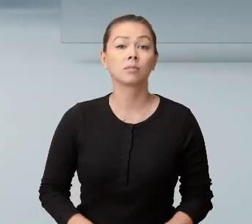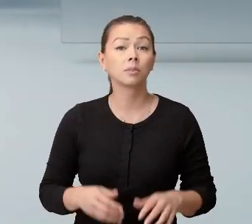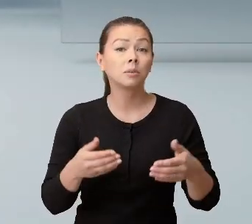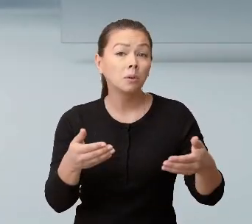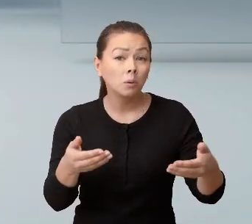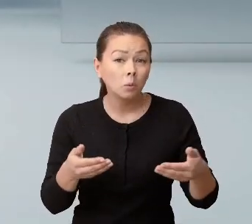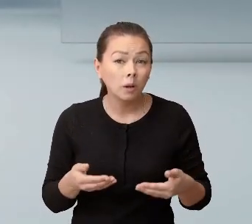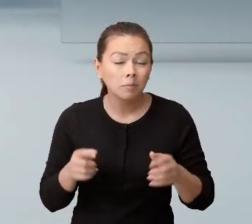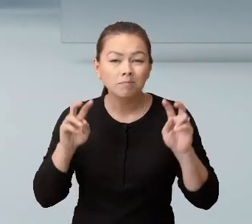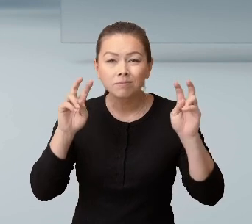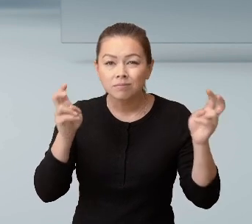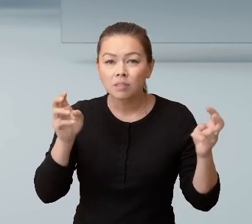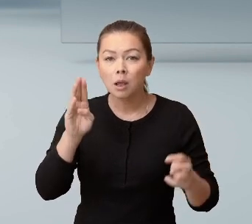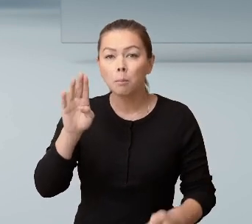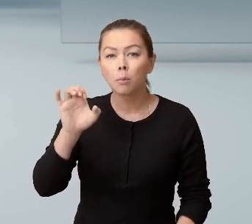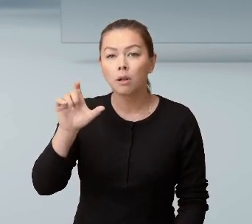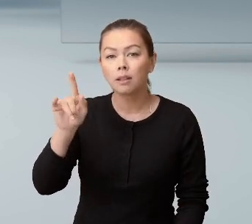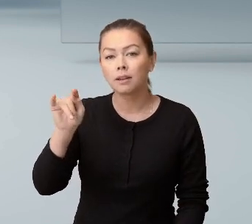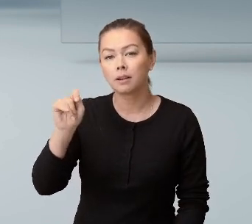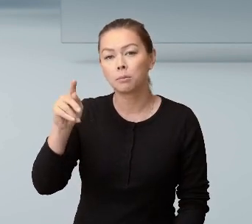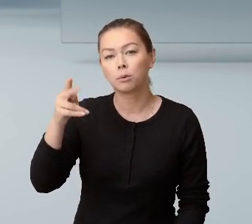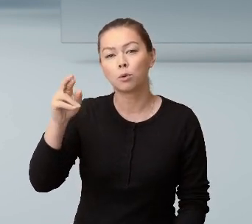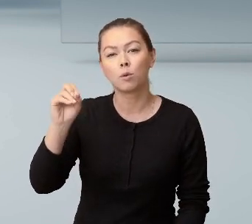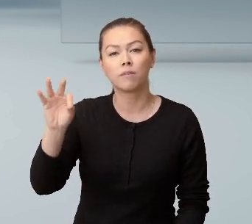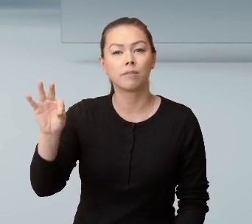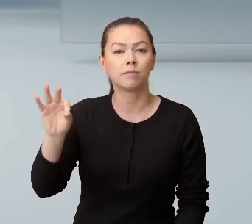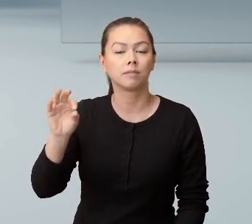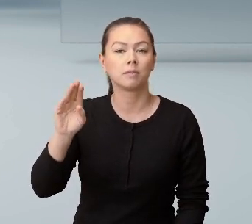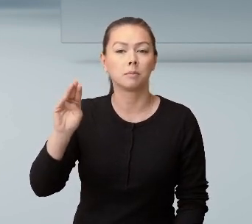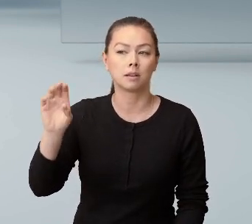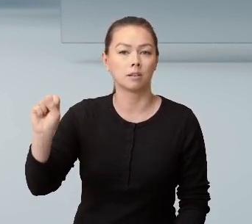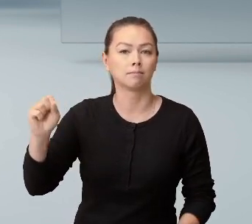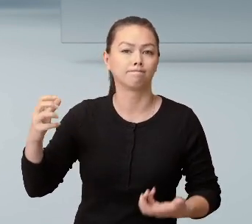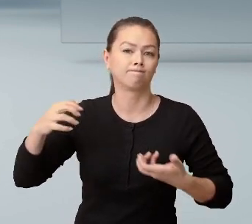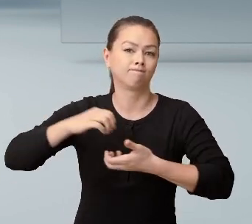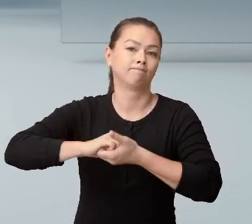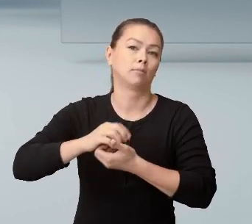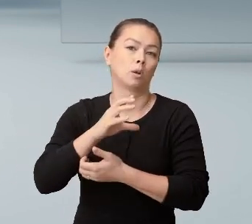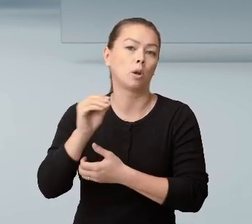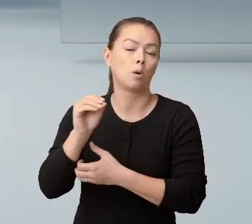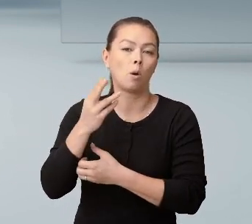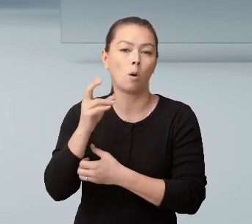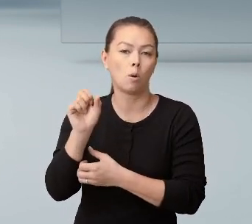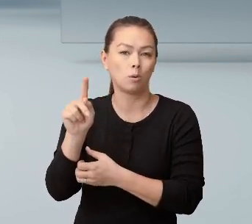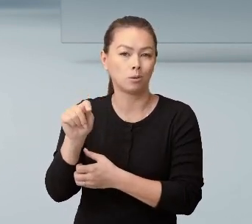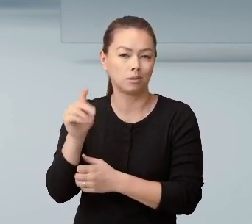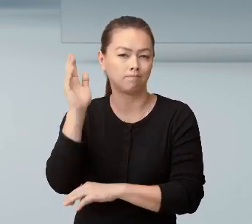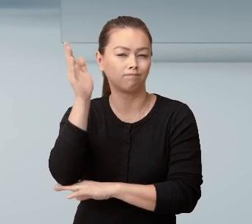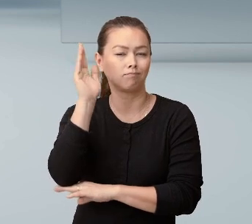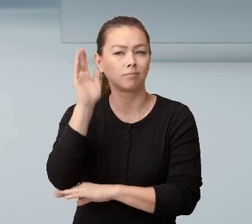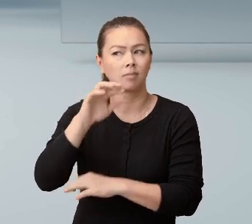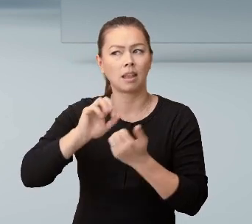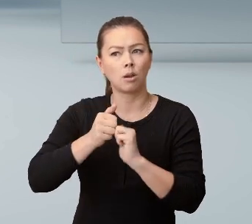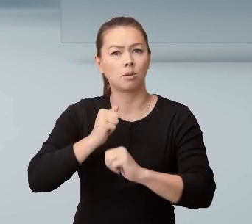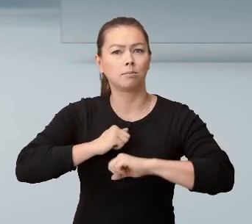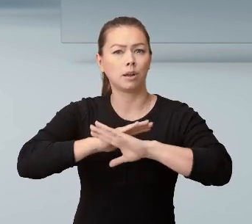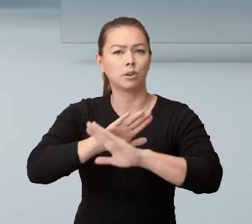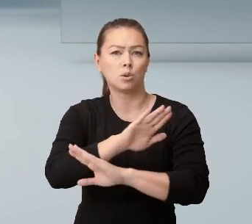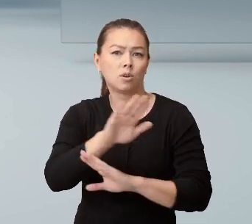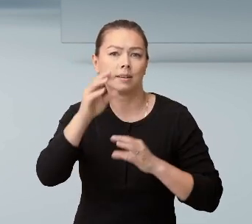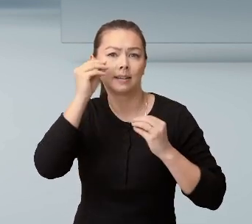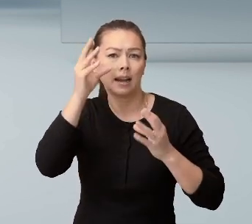Welcome to our Bulletproof and Microsoft co-hosted session, Protect Your Data with a Comprehensive Cybersecurity Strategy.